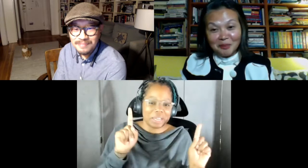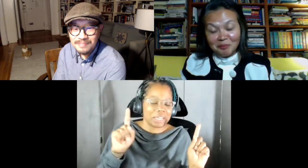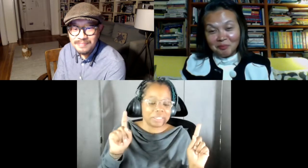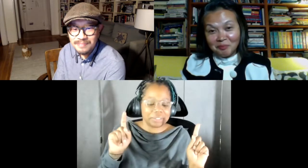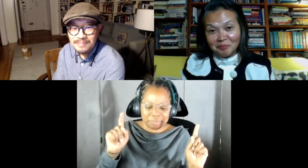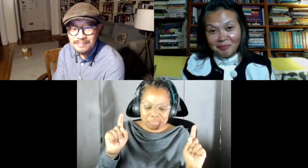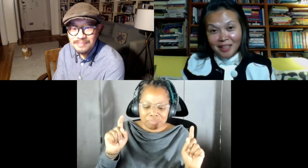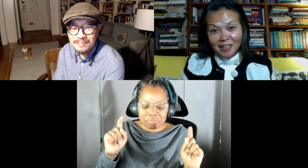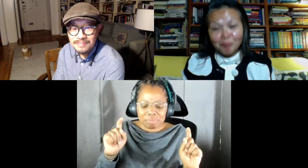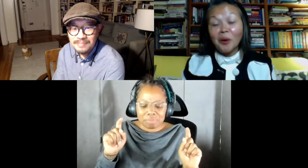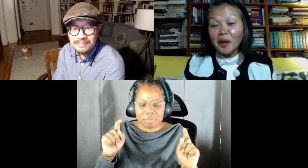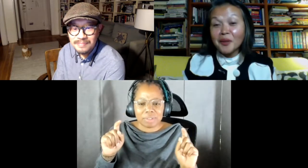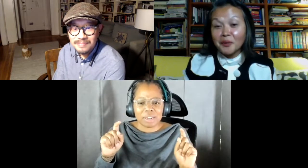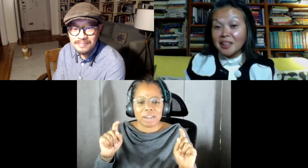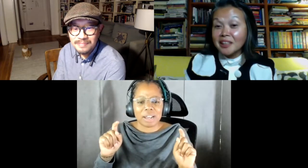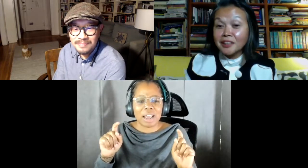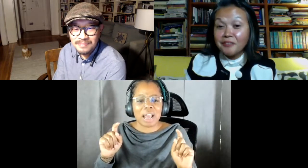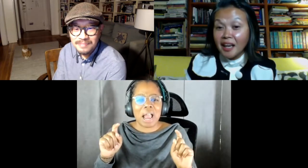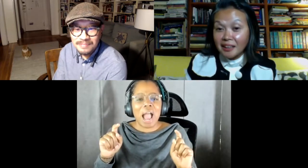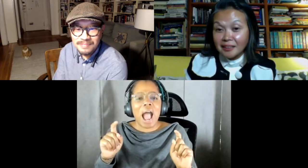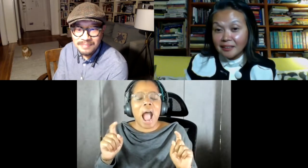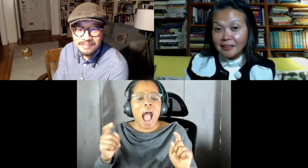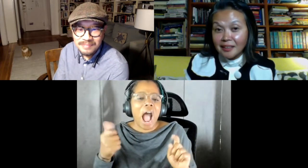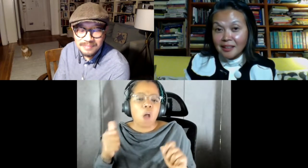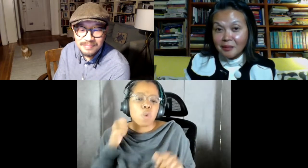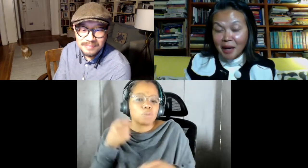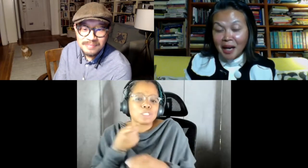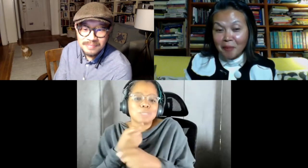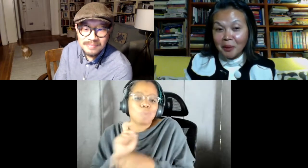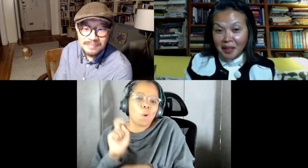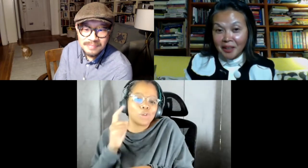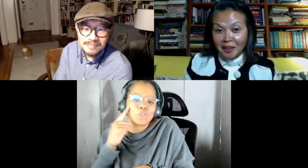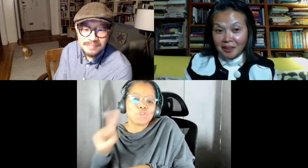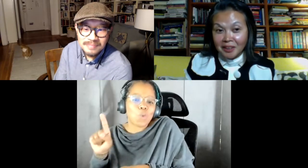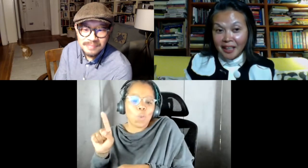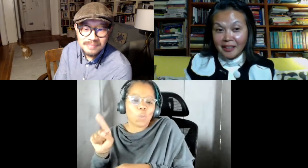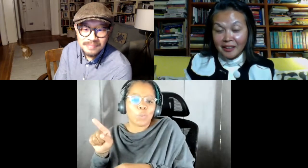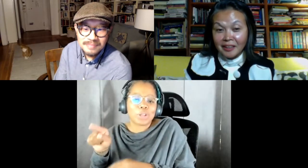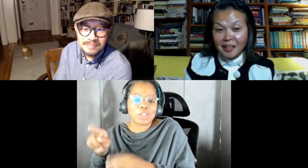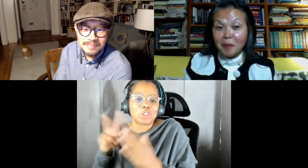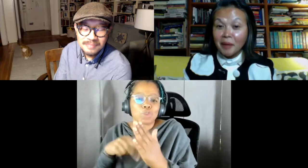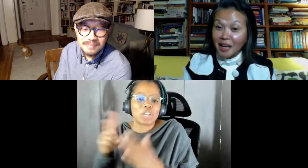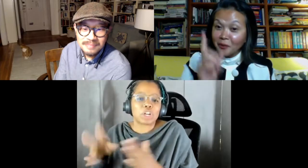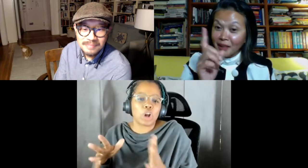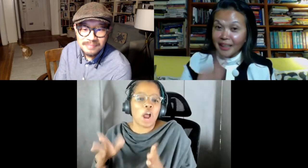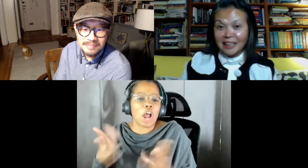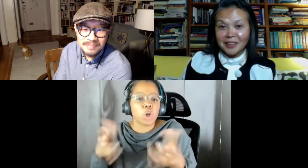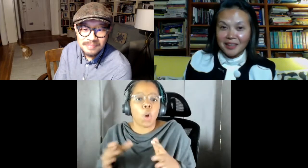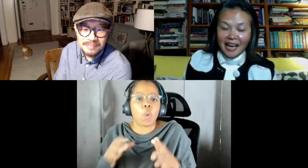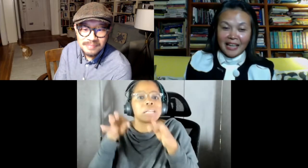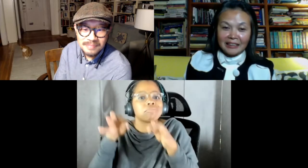gonna spoil the reader's fun by putting it all together. But